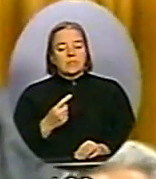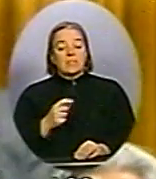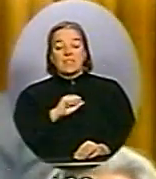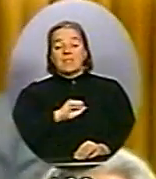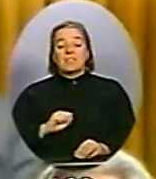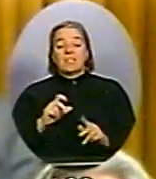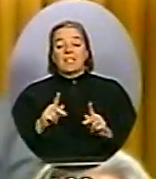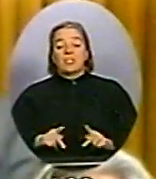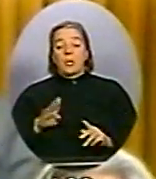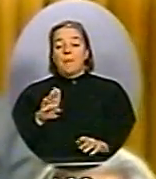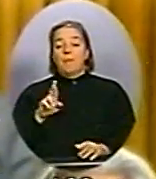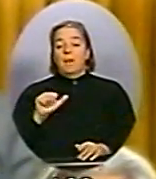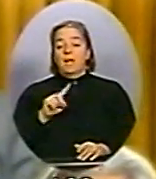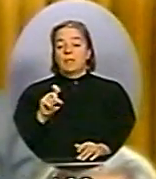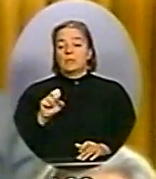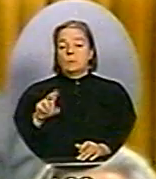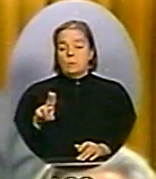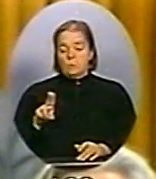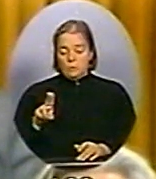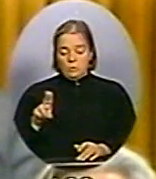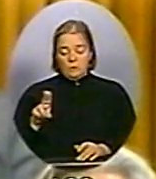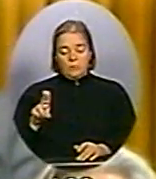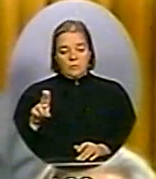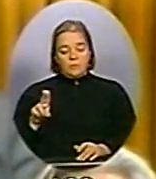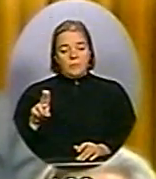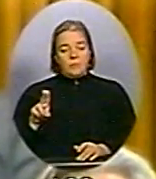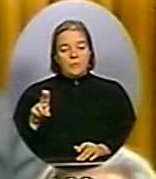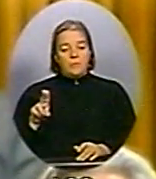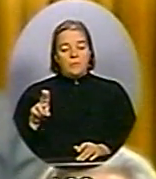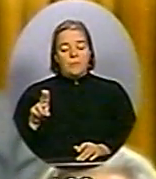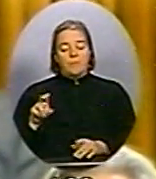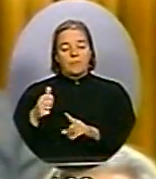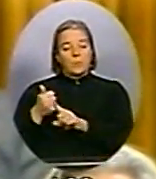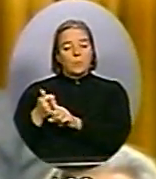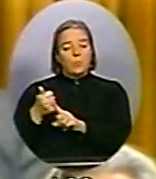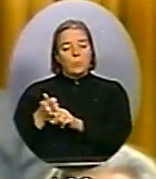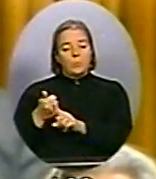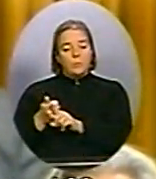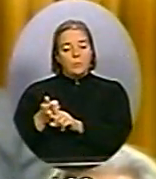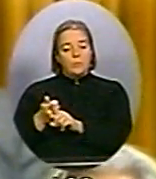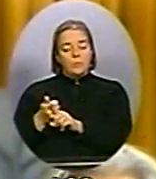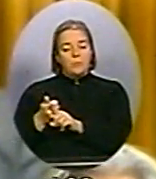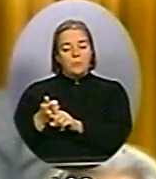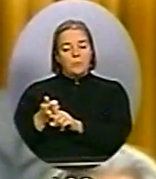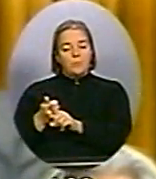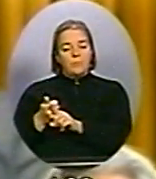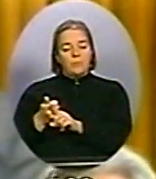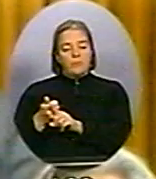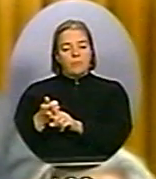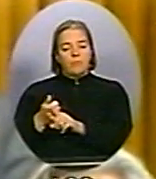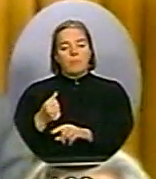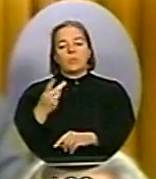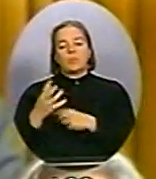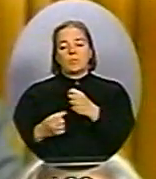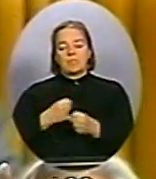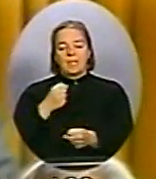him to the Senate for the next 35 years, which means taxpayers are on the hook for over $7 million. So when is the Conservative government going to take responsibility